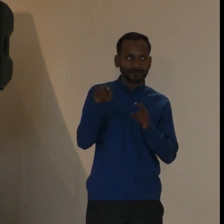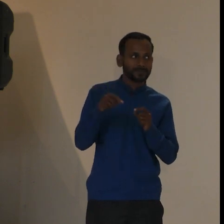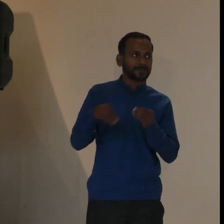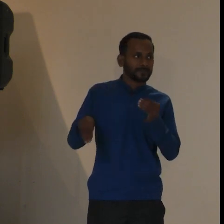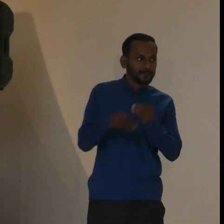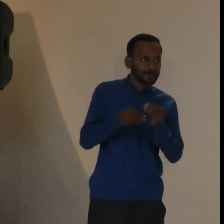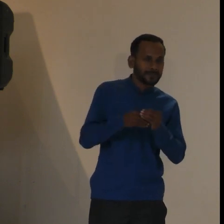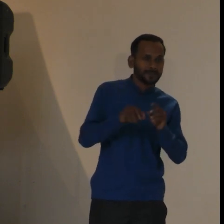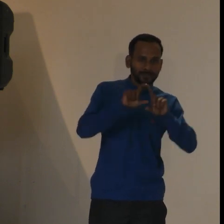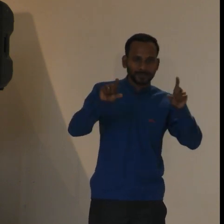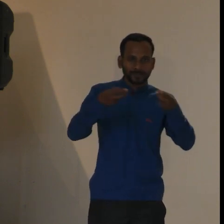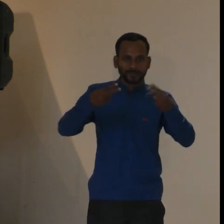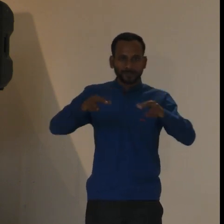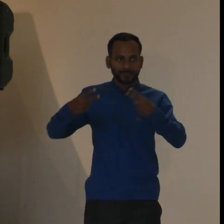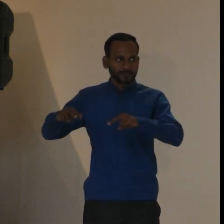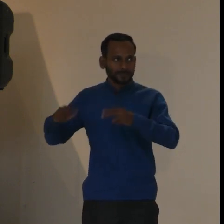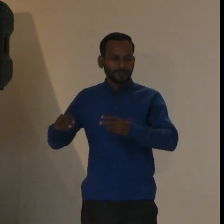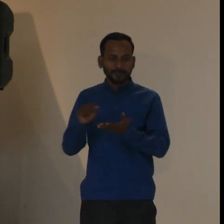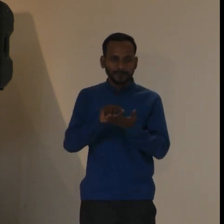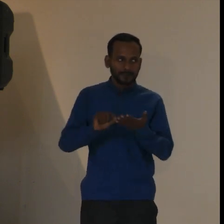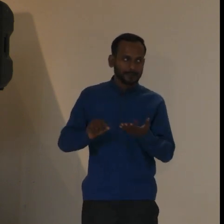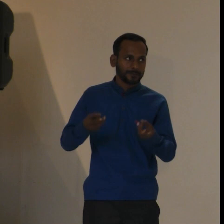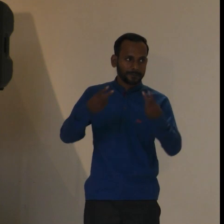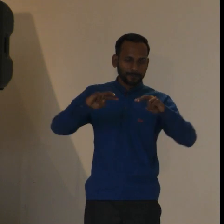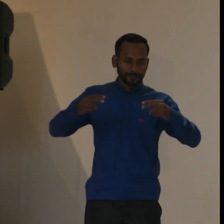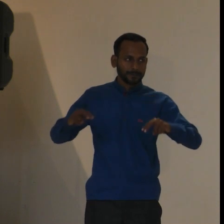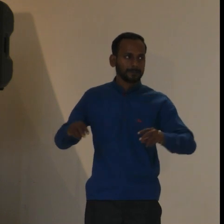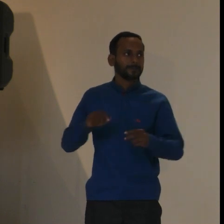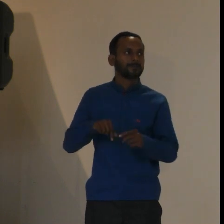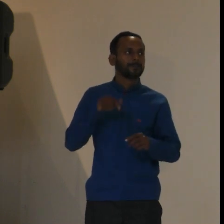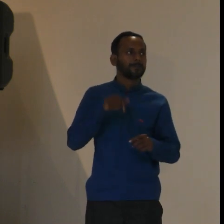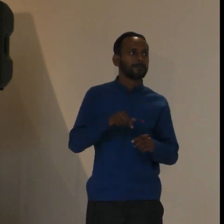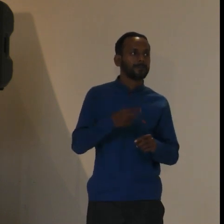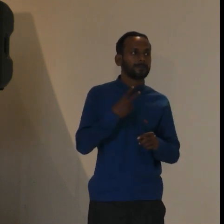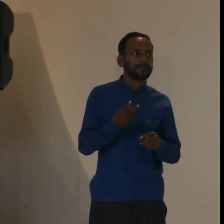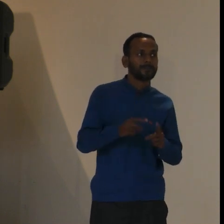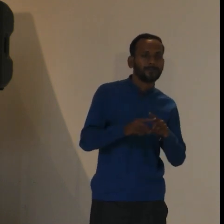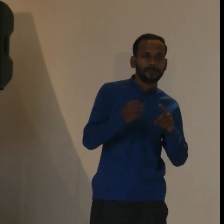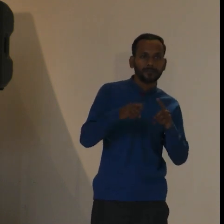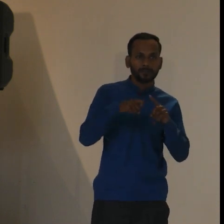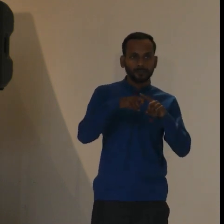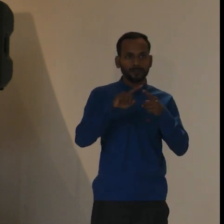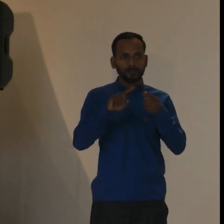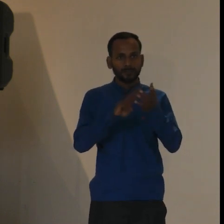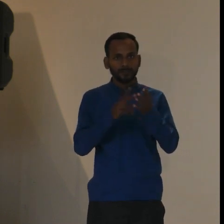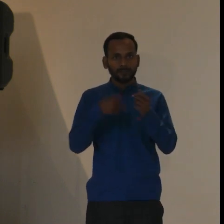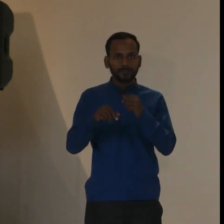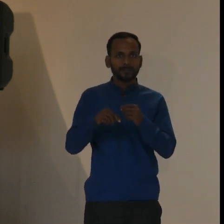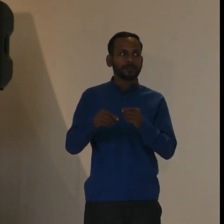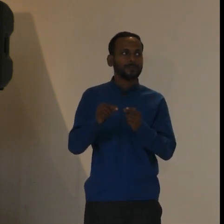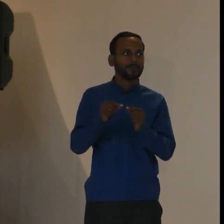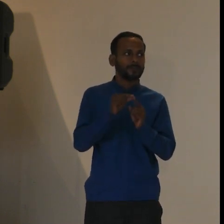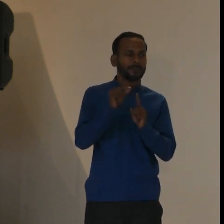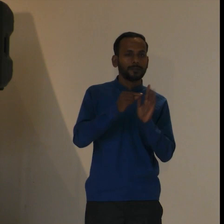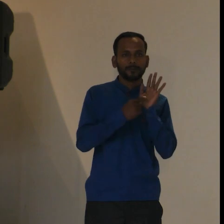a translator who worked on 2 of our scripts. Even though it is a token representation, 2 out of 25 scripts will be